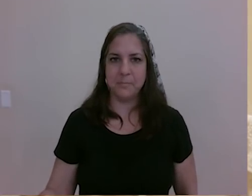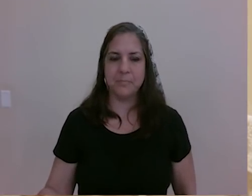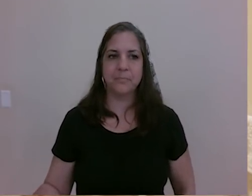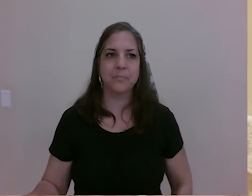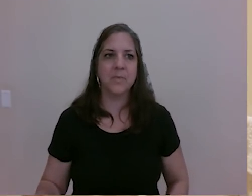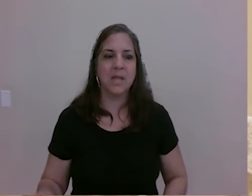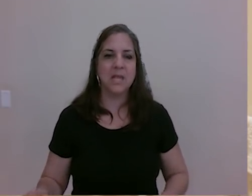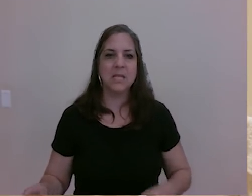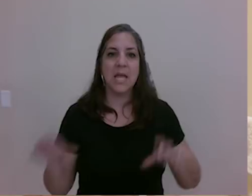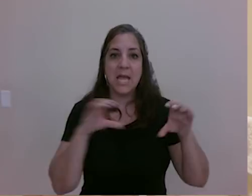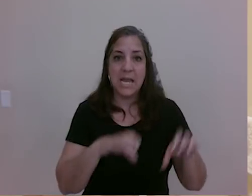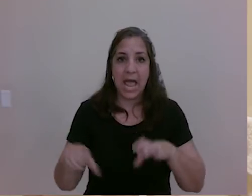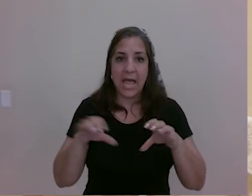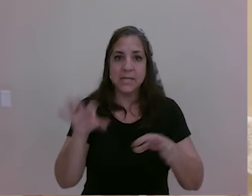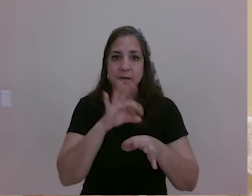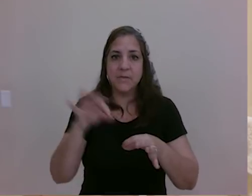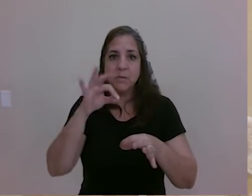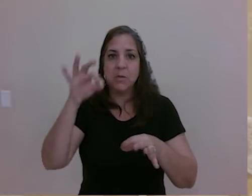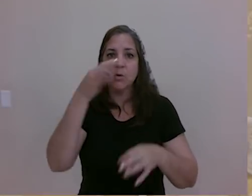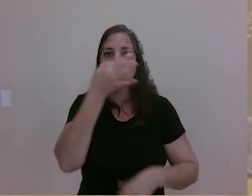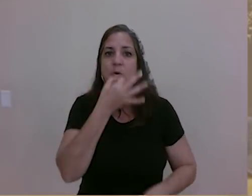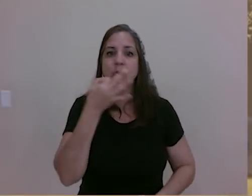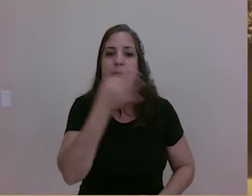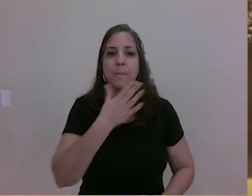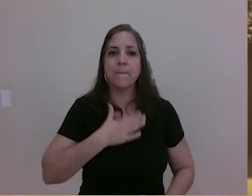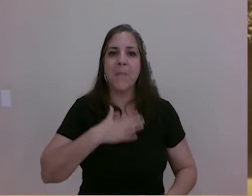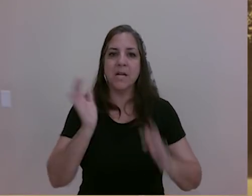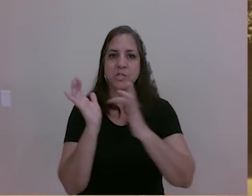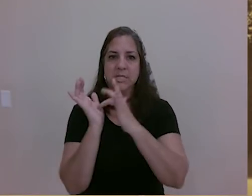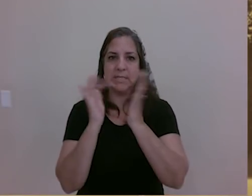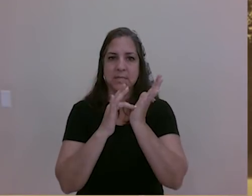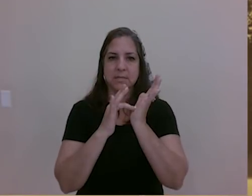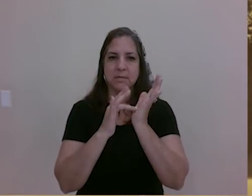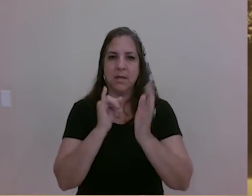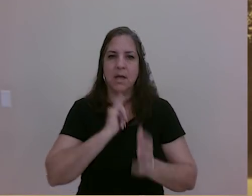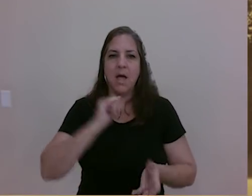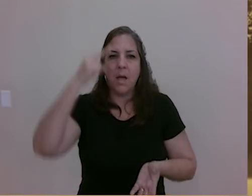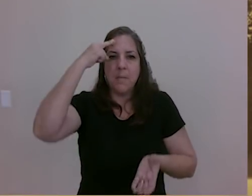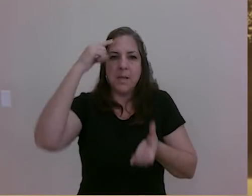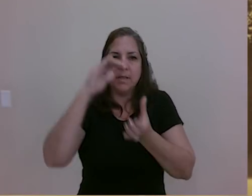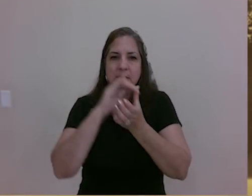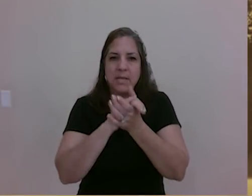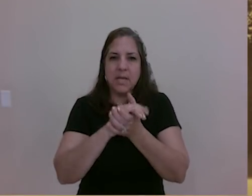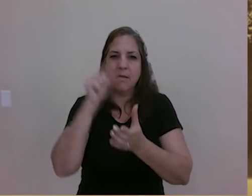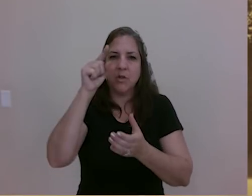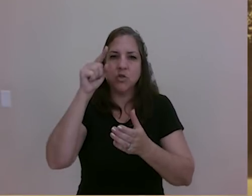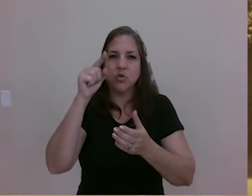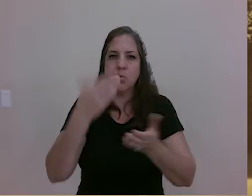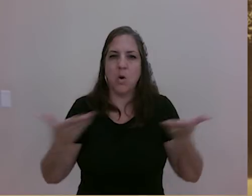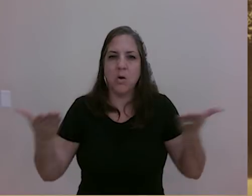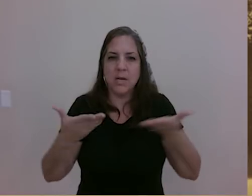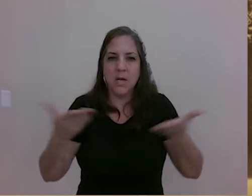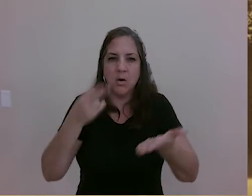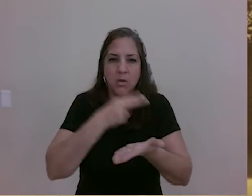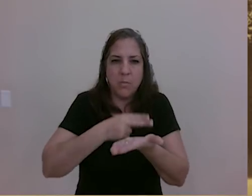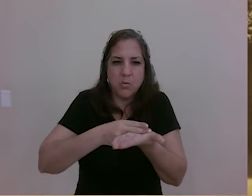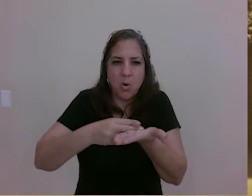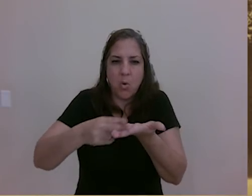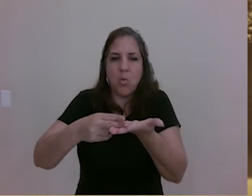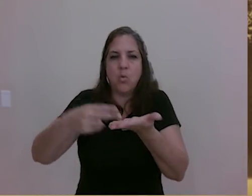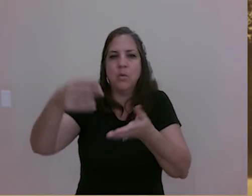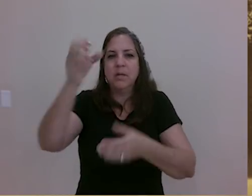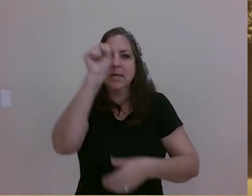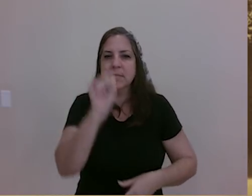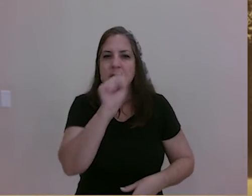pray now an act of spiritual communion. My Jesus, I believe that you are present in the most holy sacrament.